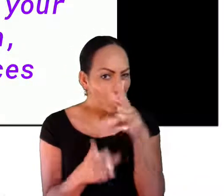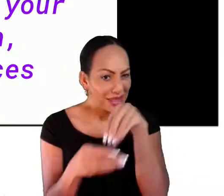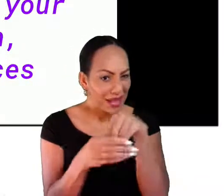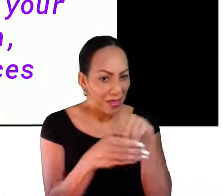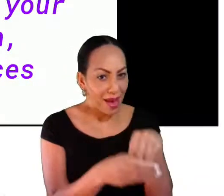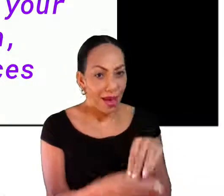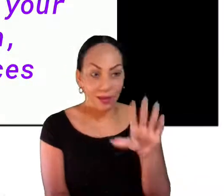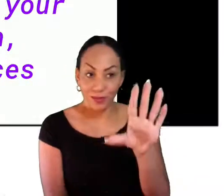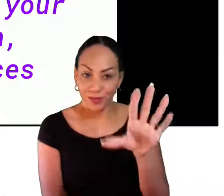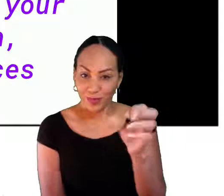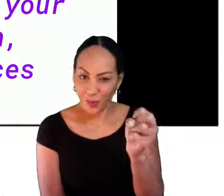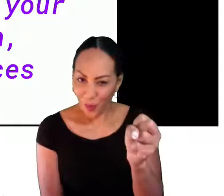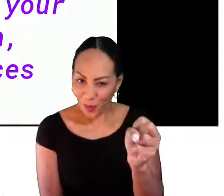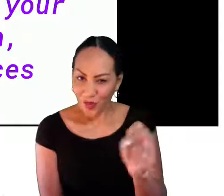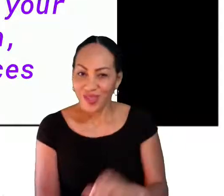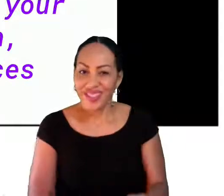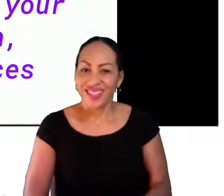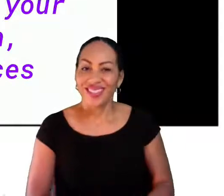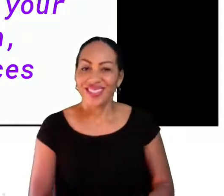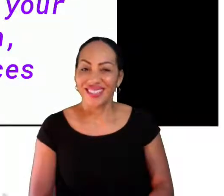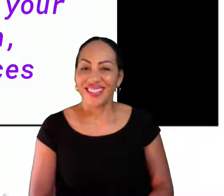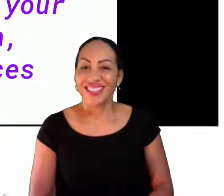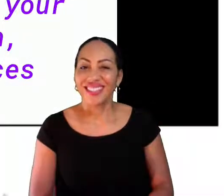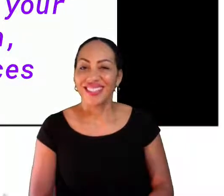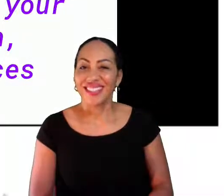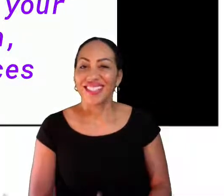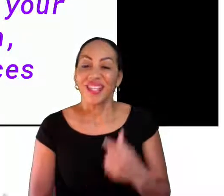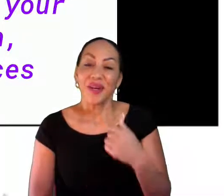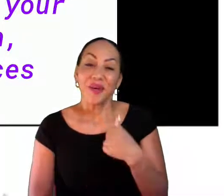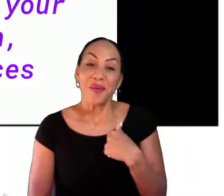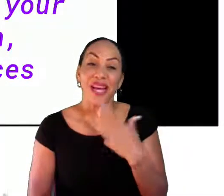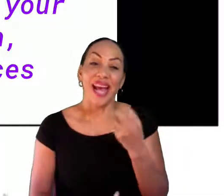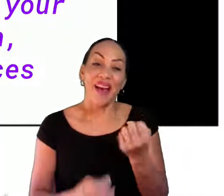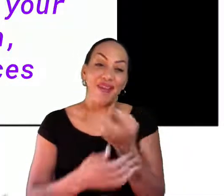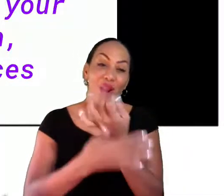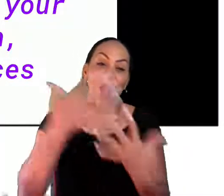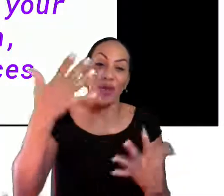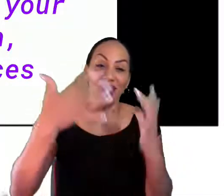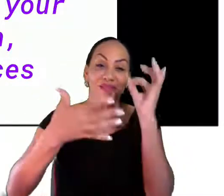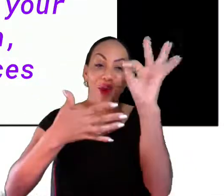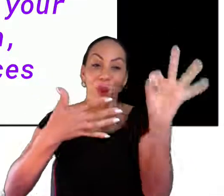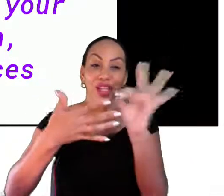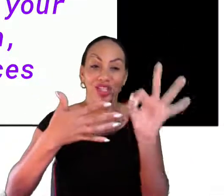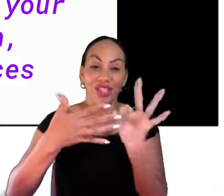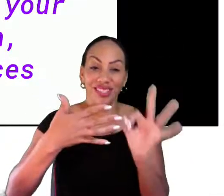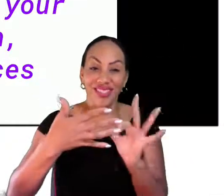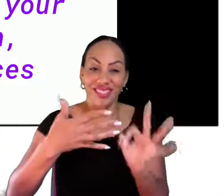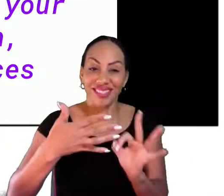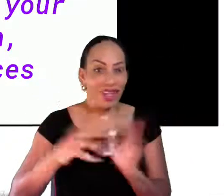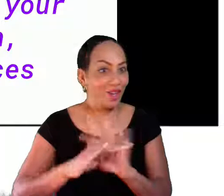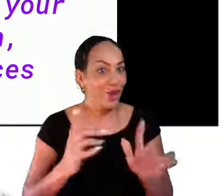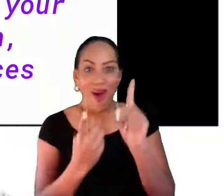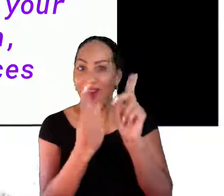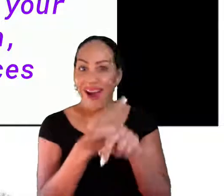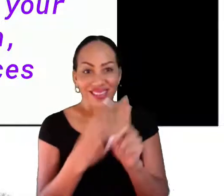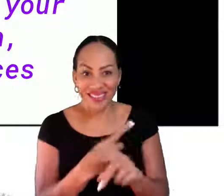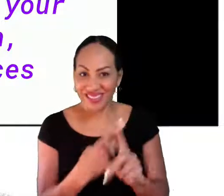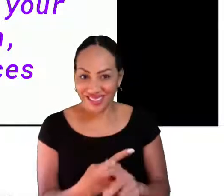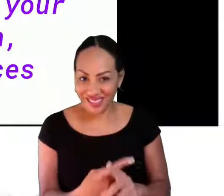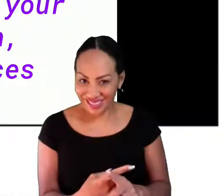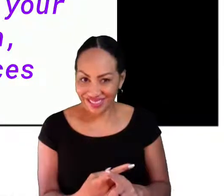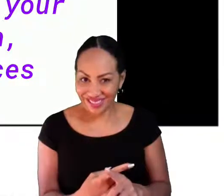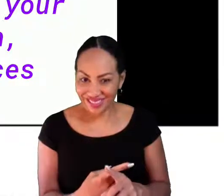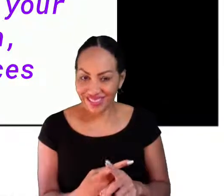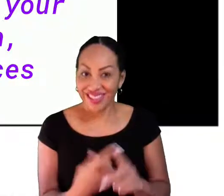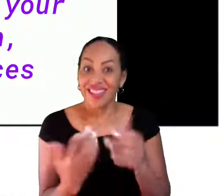I think we really purposefully went with questions and not answers. Just like this? Yes, yeah. I think so to help you unpack, to help you think, to help you work your own